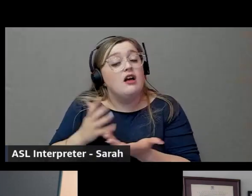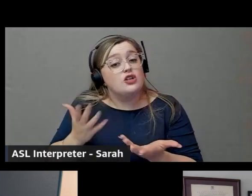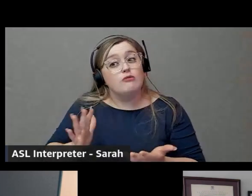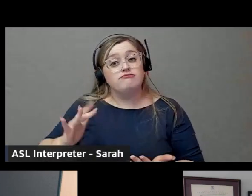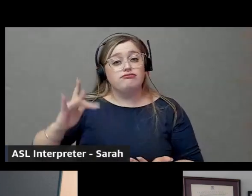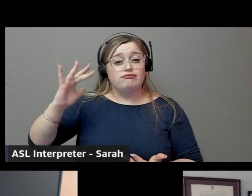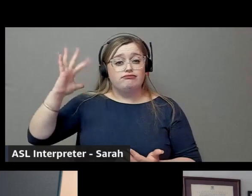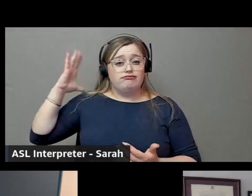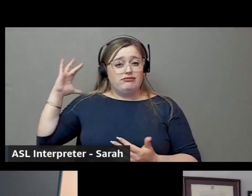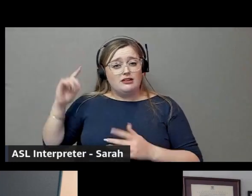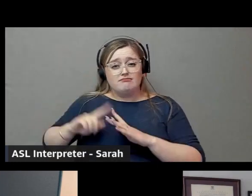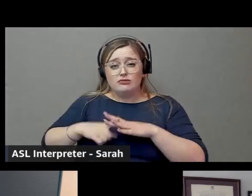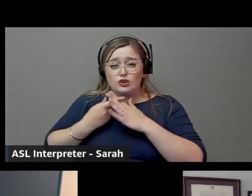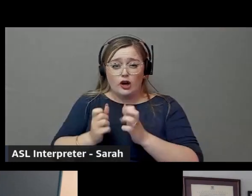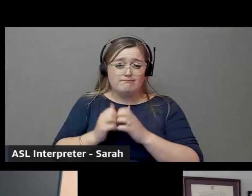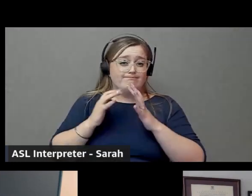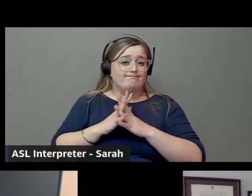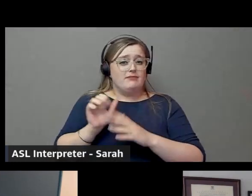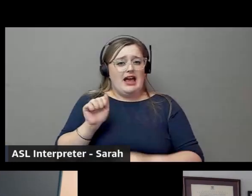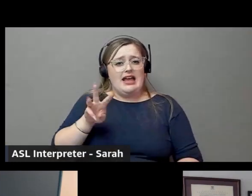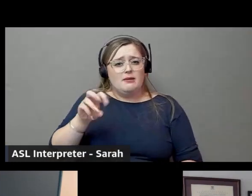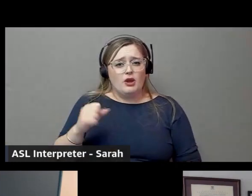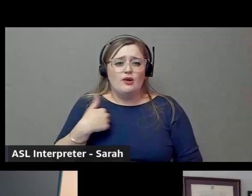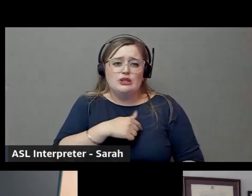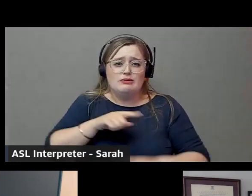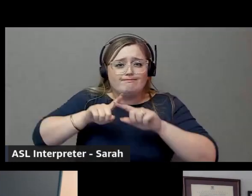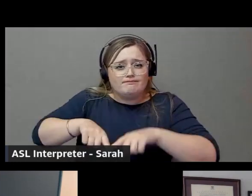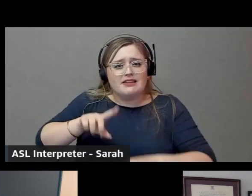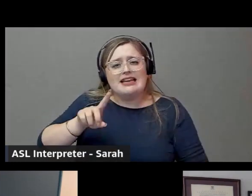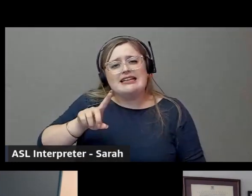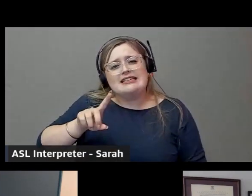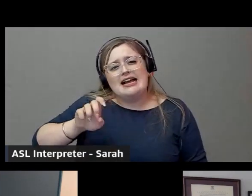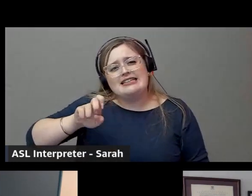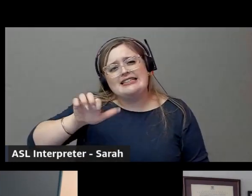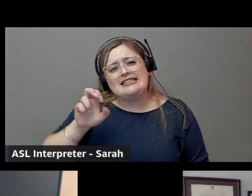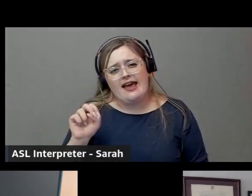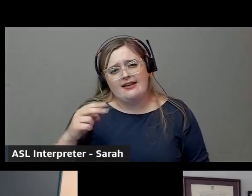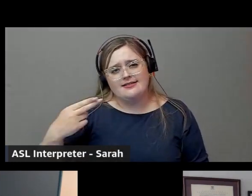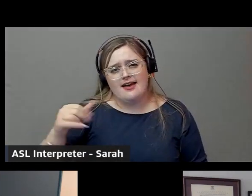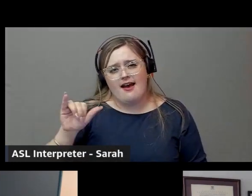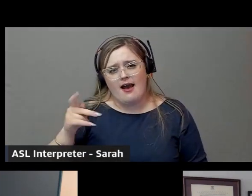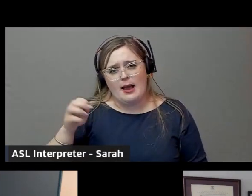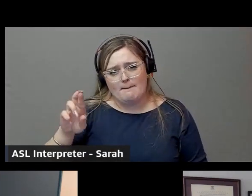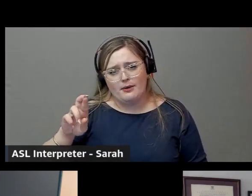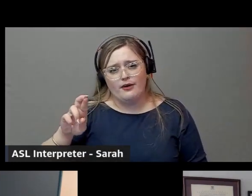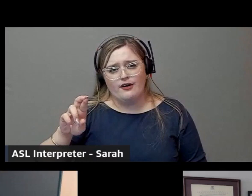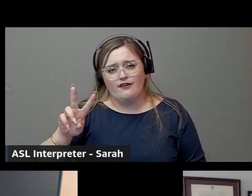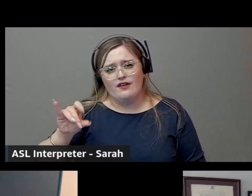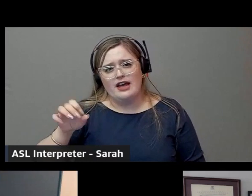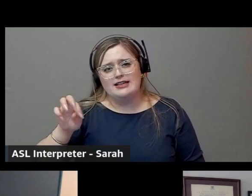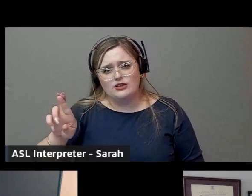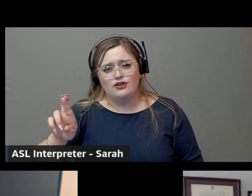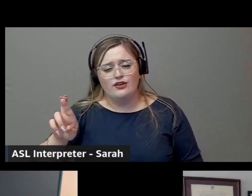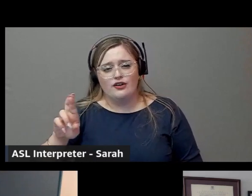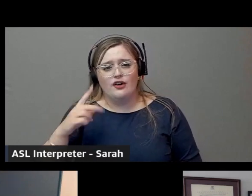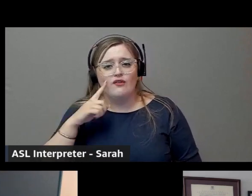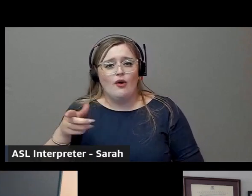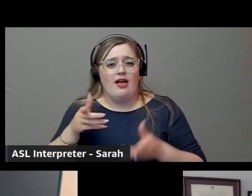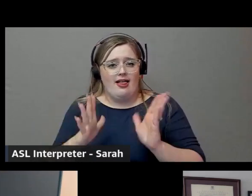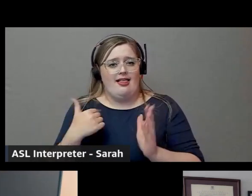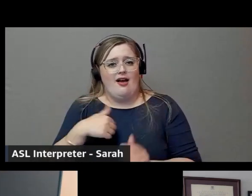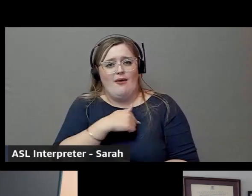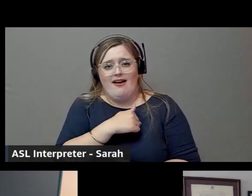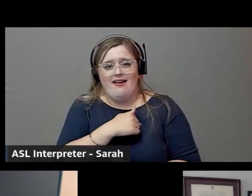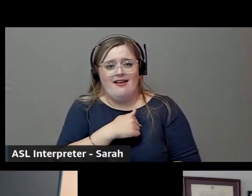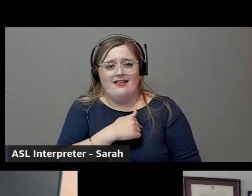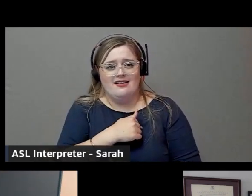AWS, we depended upon the Zen hypervisor to allow us to build out EC2.